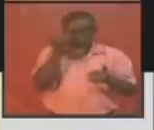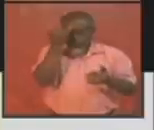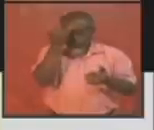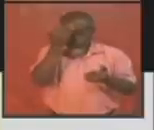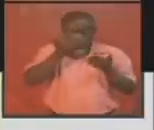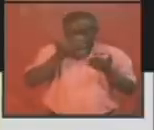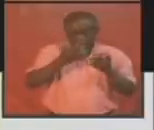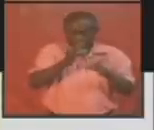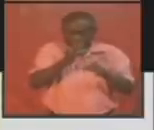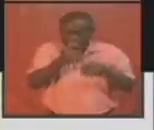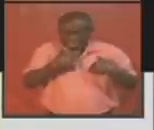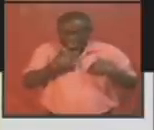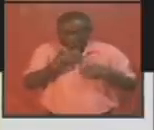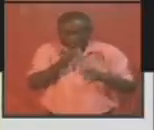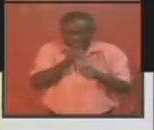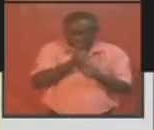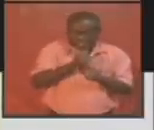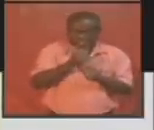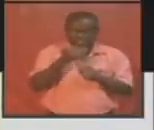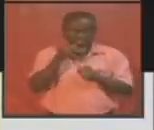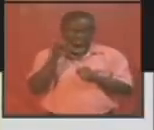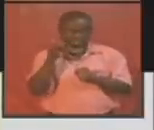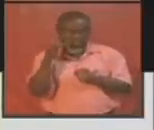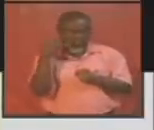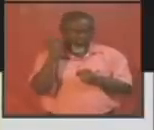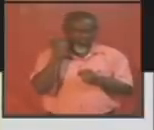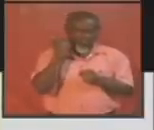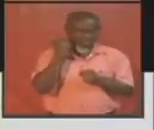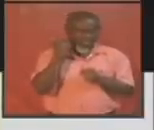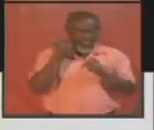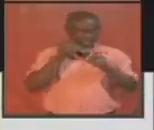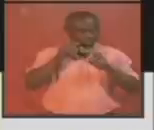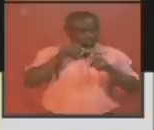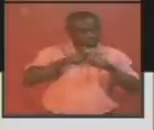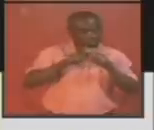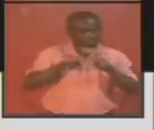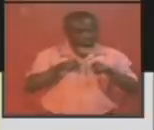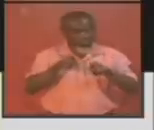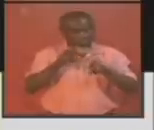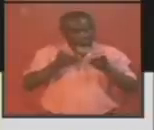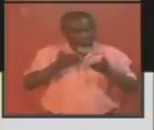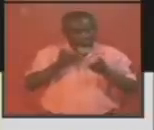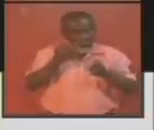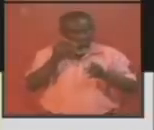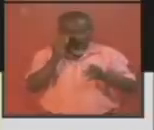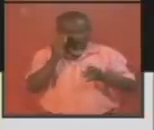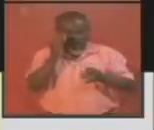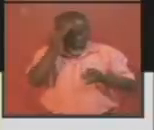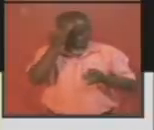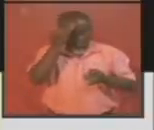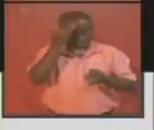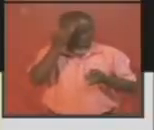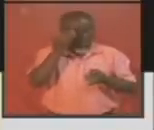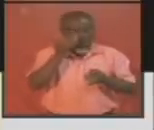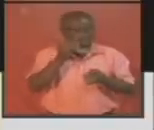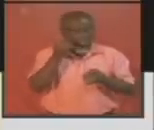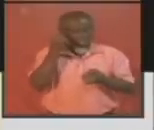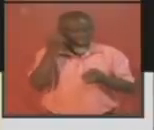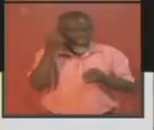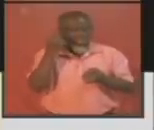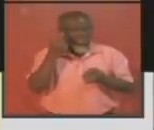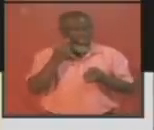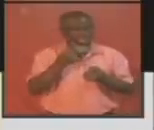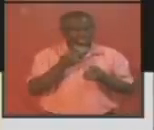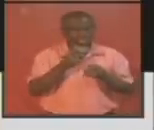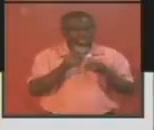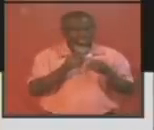treatment options, and the general outlook for persons who may get infected with this yellow fever, so that we could kind of understand